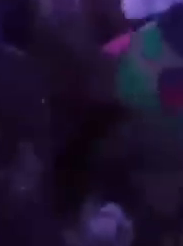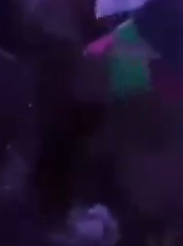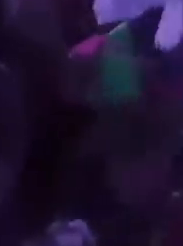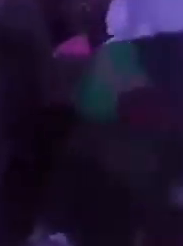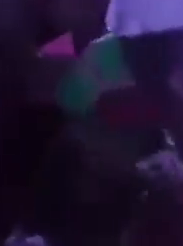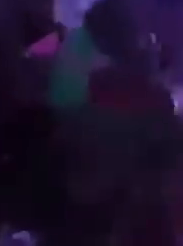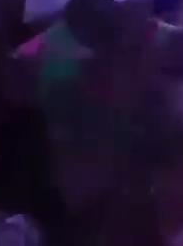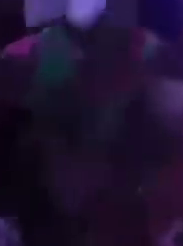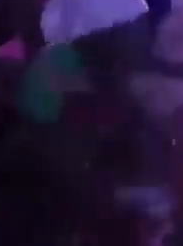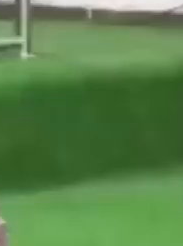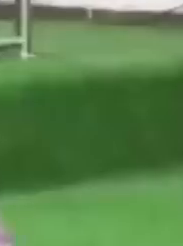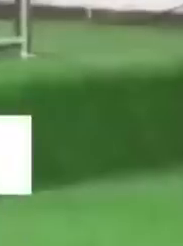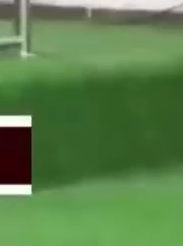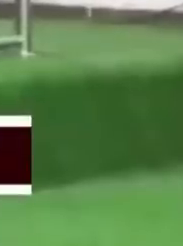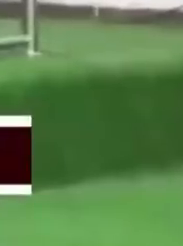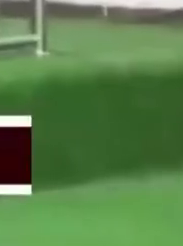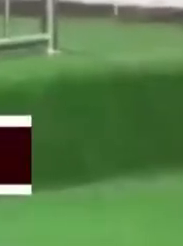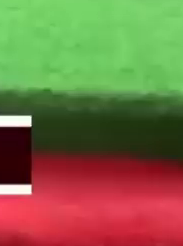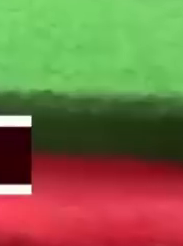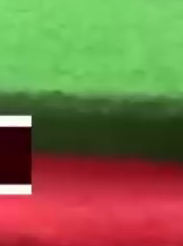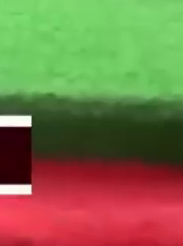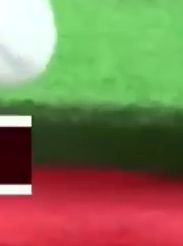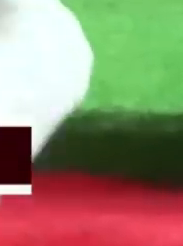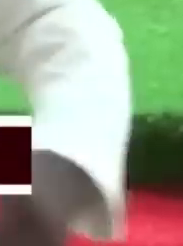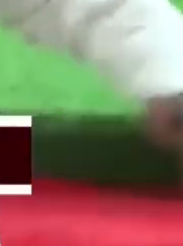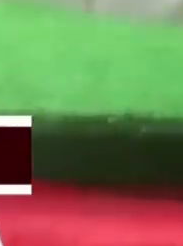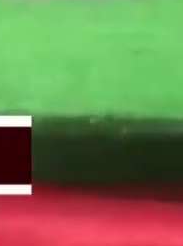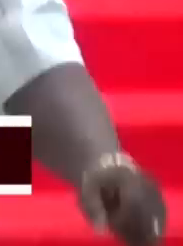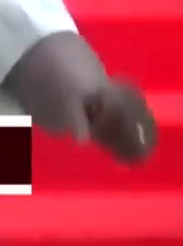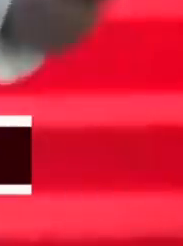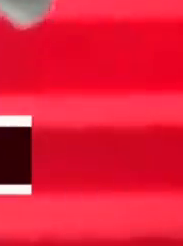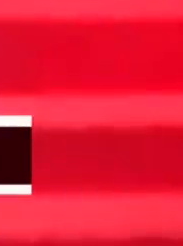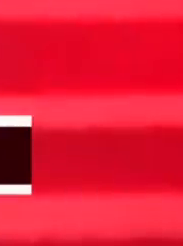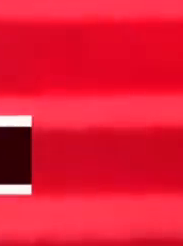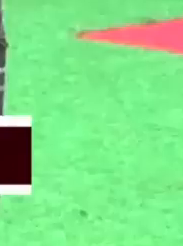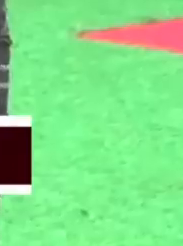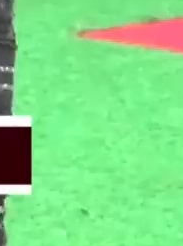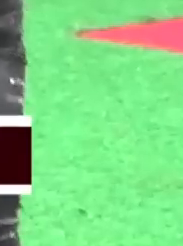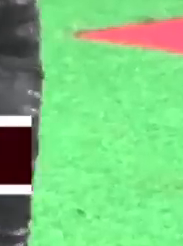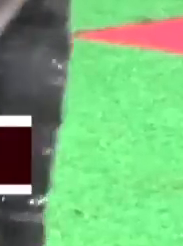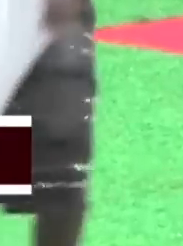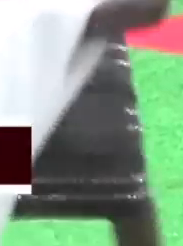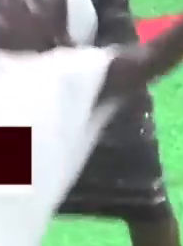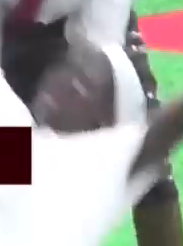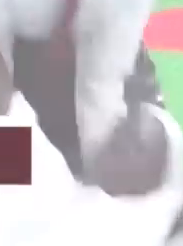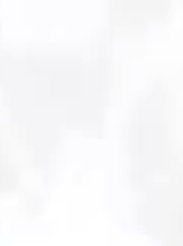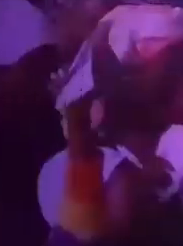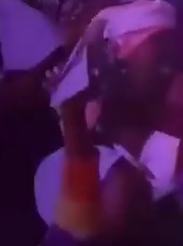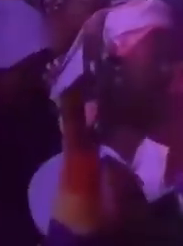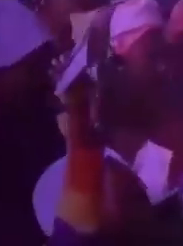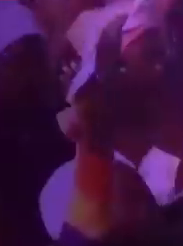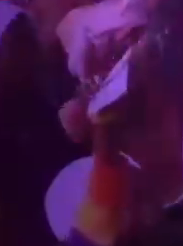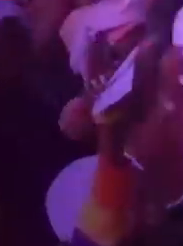Apostolic visitation pẹ̀lú àkóso dọ́tọ̀ ẹsẹ̀ mò mú sáfà bàbá ṣe bí ọba ìwọ náà tara ṣaṣà wá ṣe bí ọba